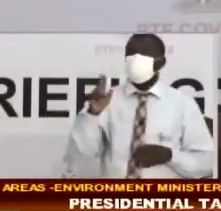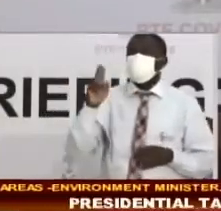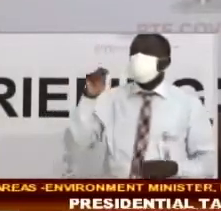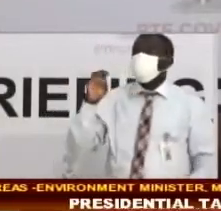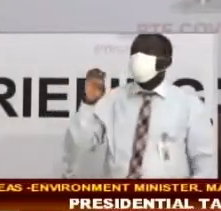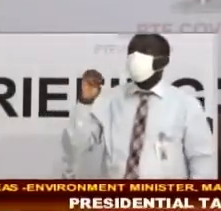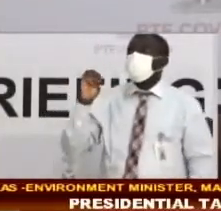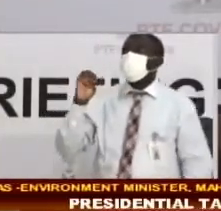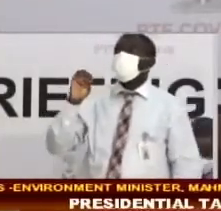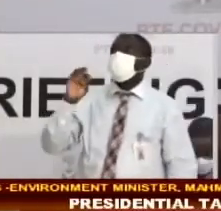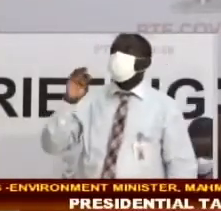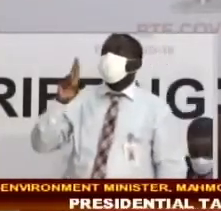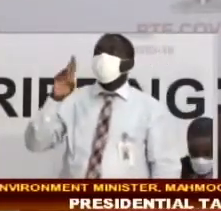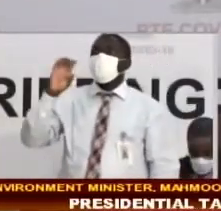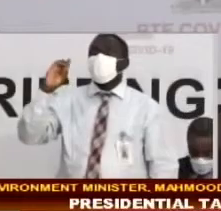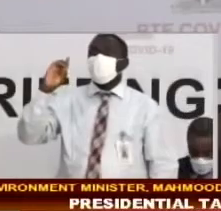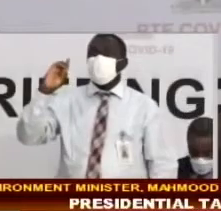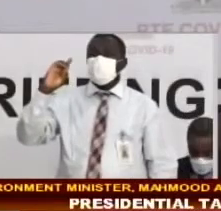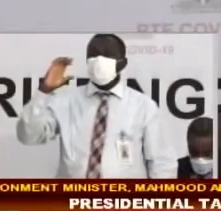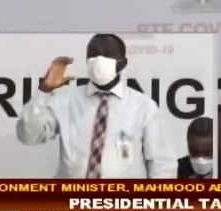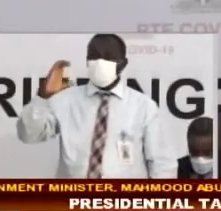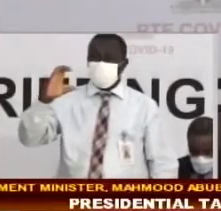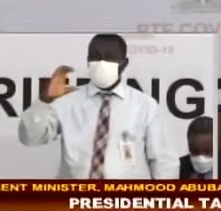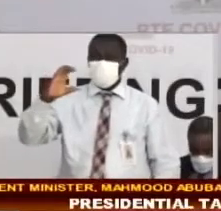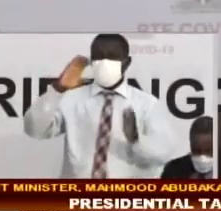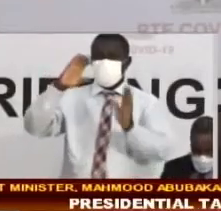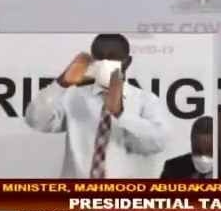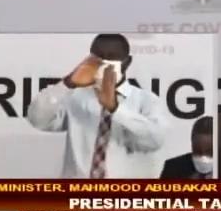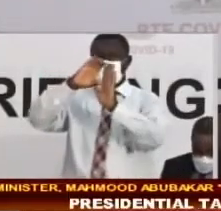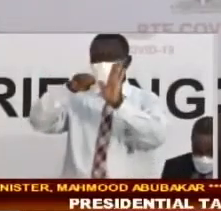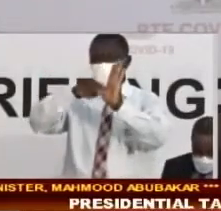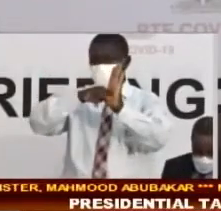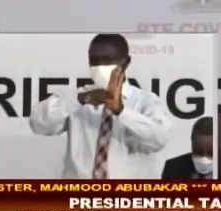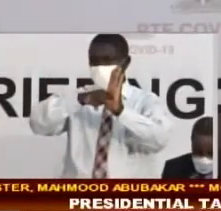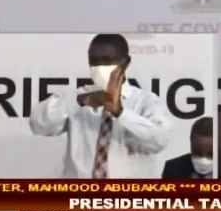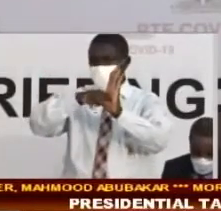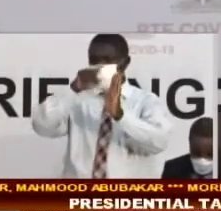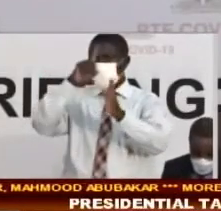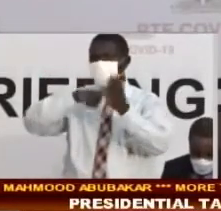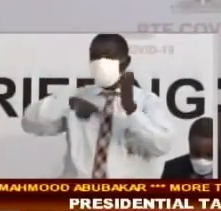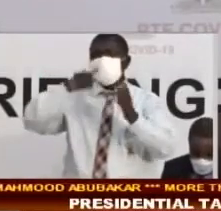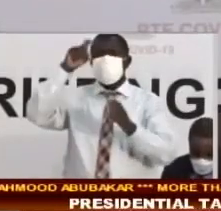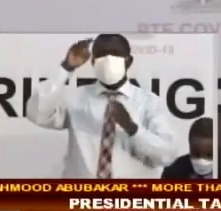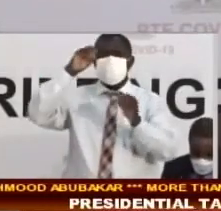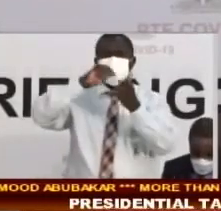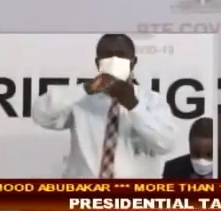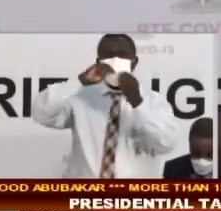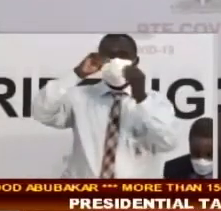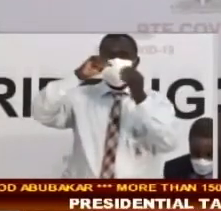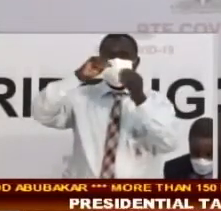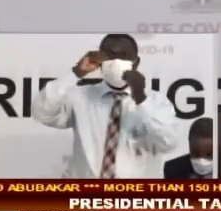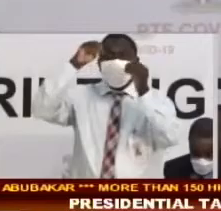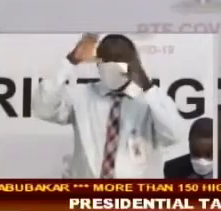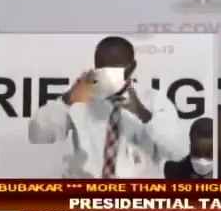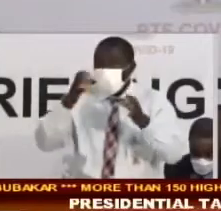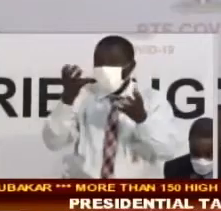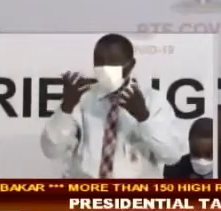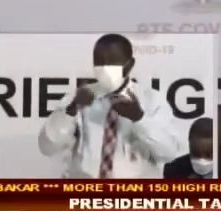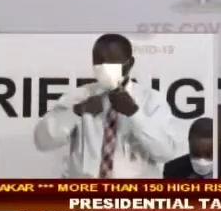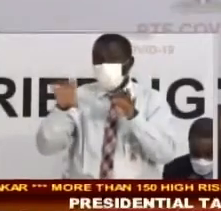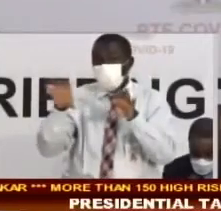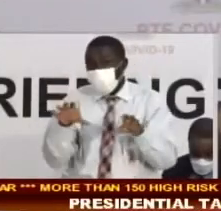NERDC curriculum. Everything that we said we will learn, what teachers need to do. That is ongoing at the moment. Not all the states